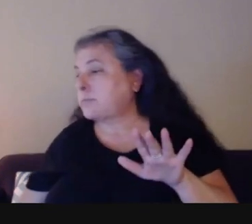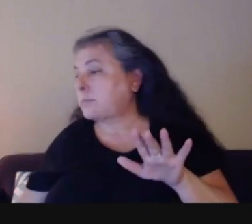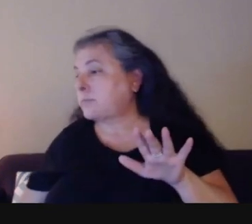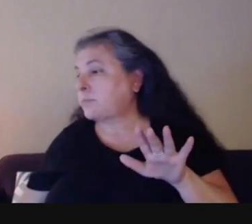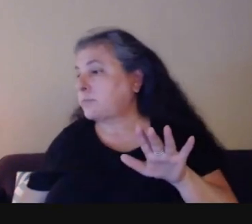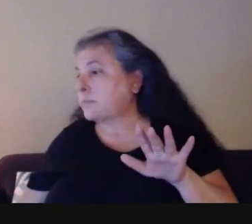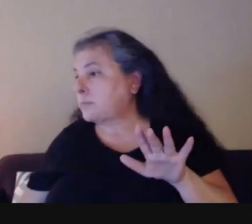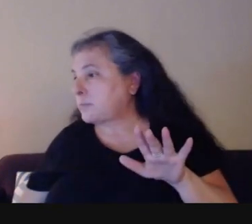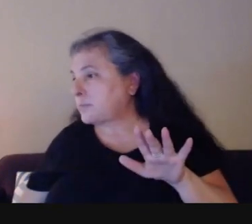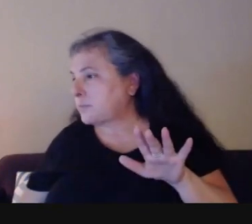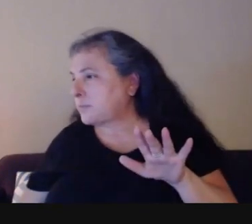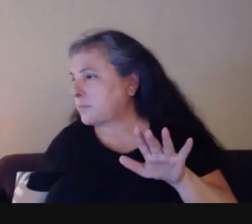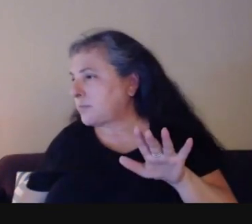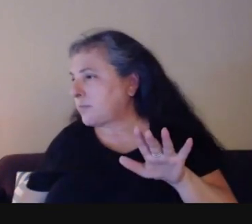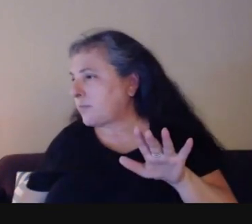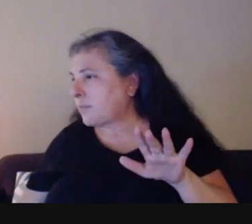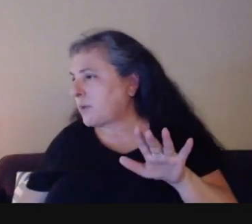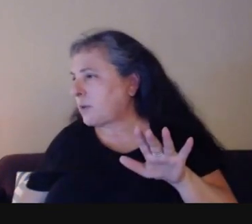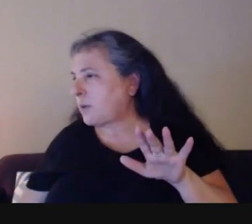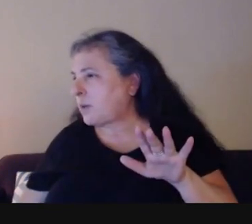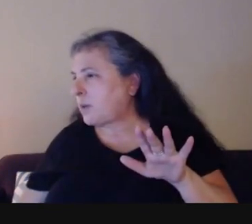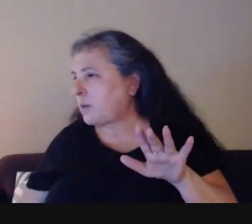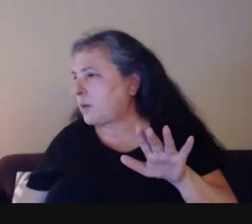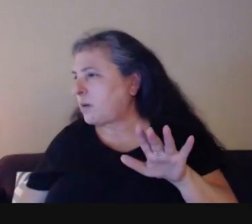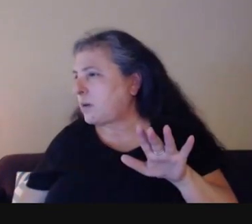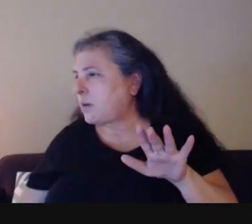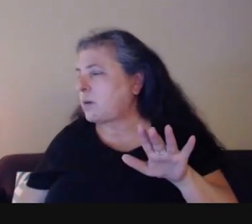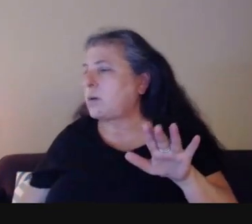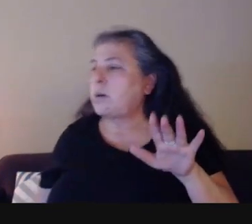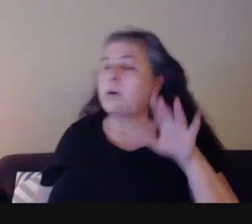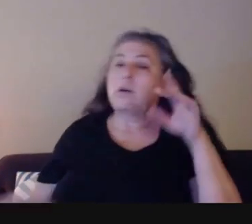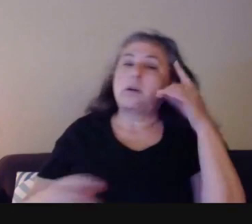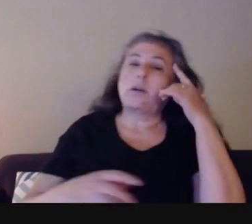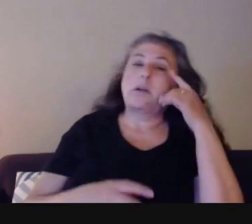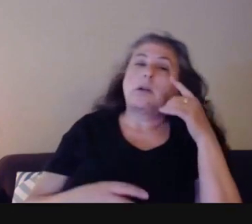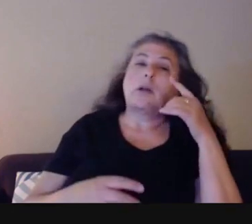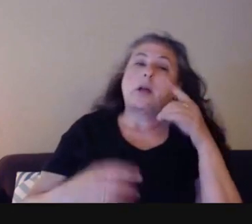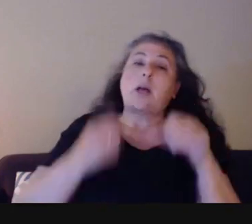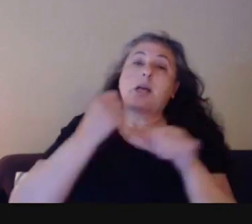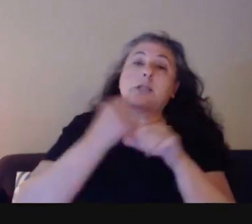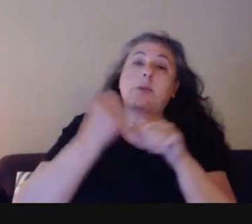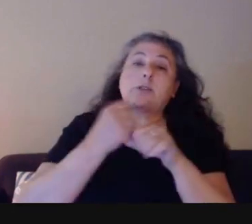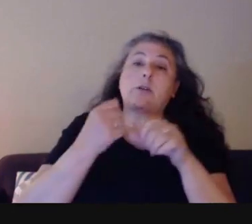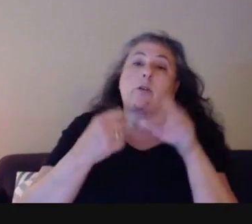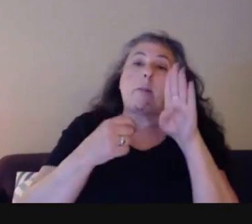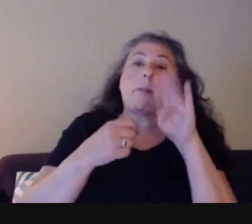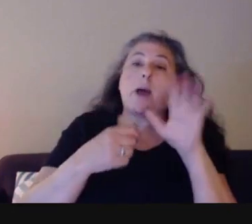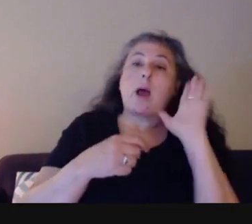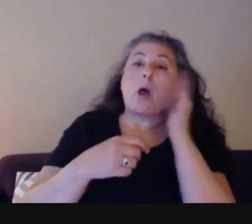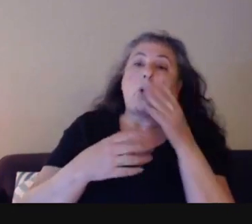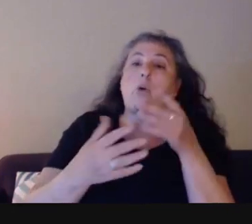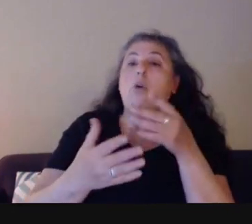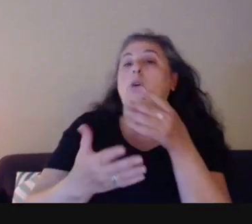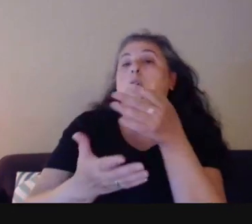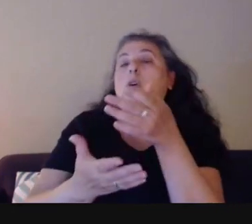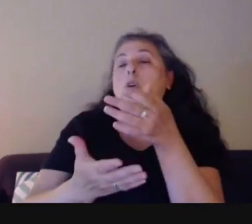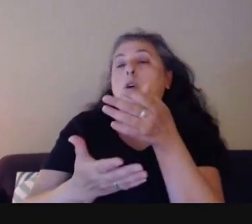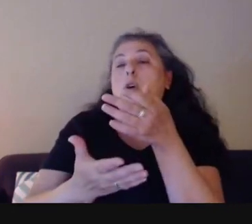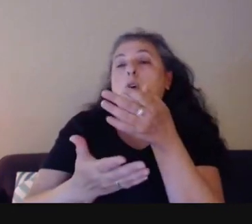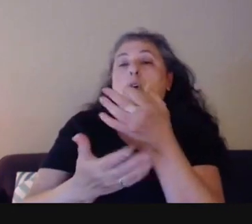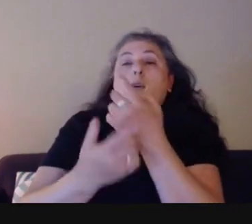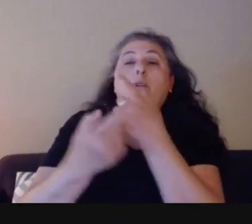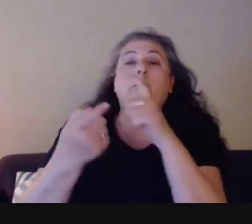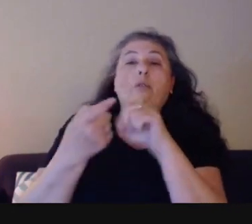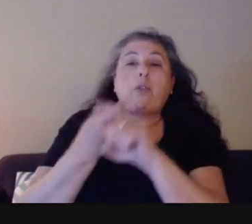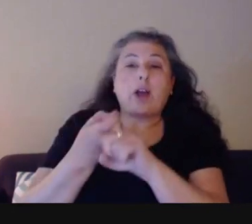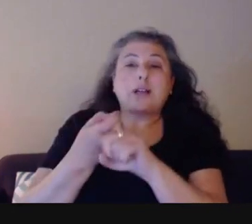Lastly, Special Speaker Series is sponsored in part by our friends at Illinois Humanities. I'd like to thank Illinois Humanities for